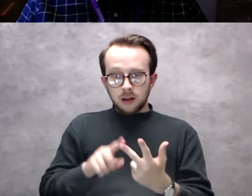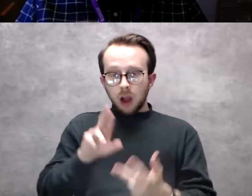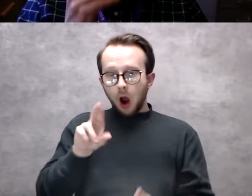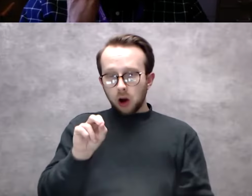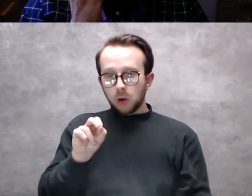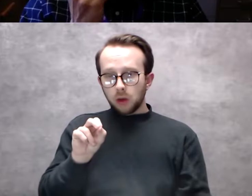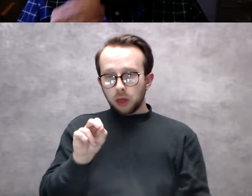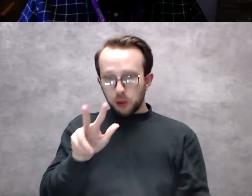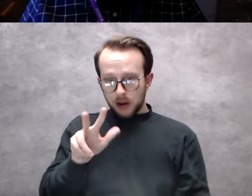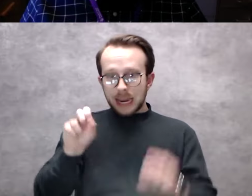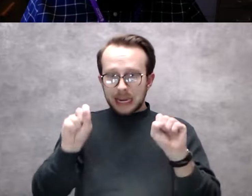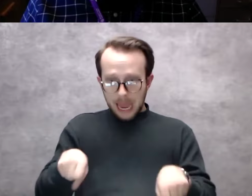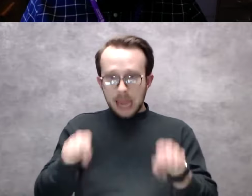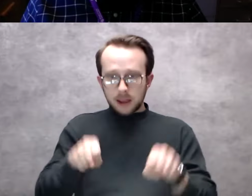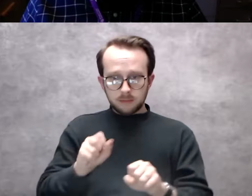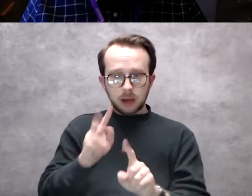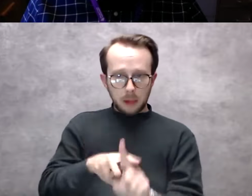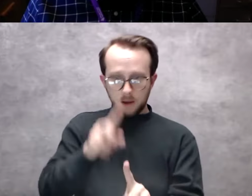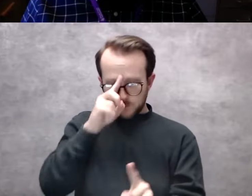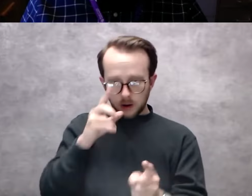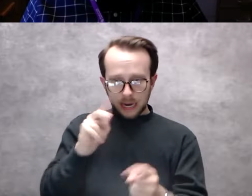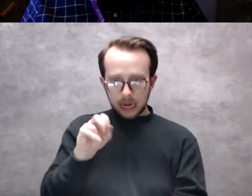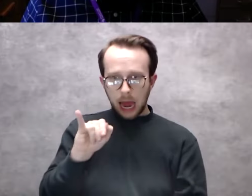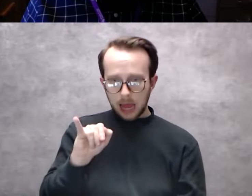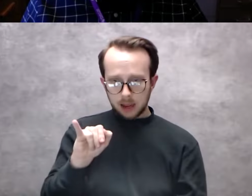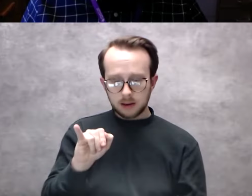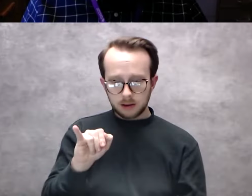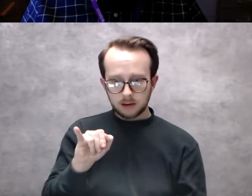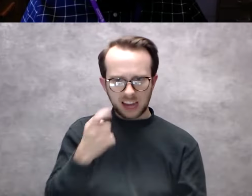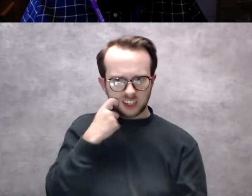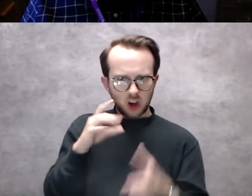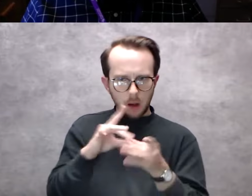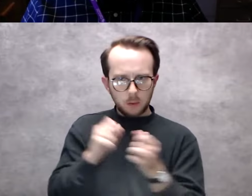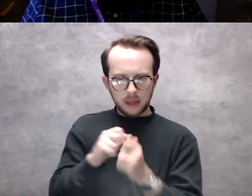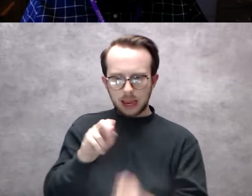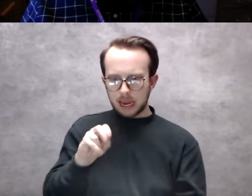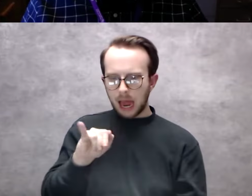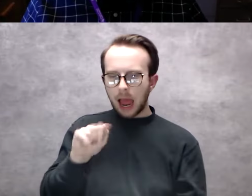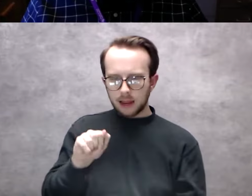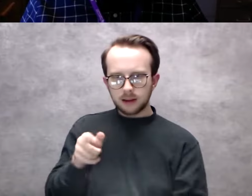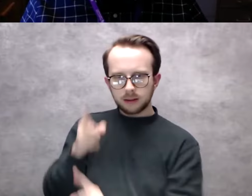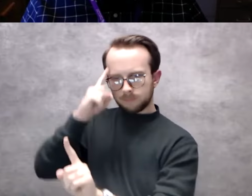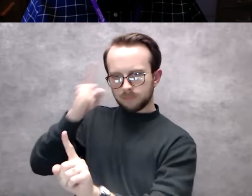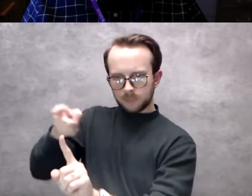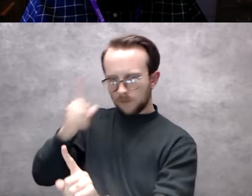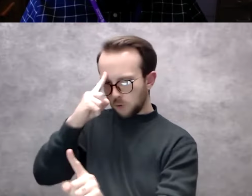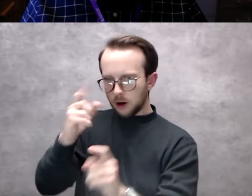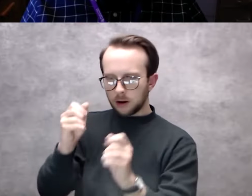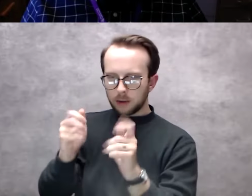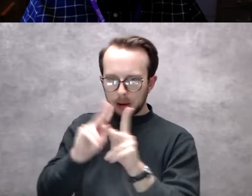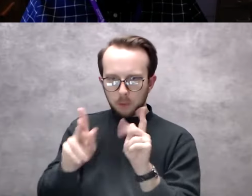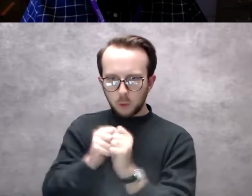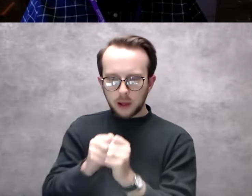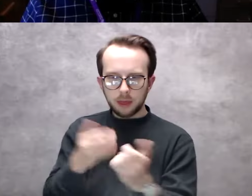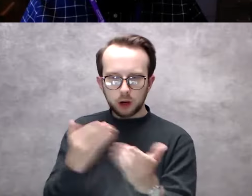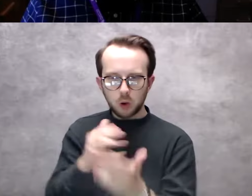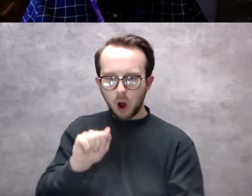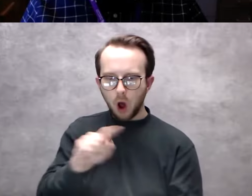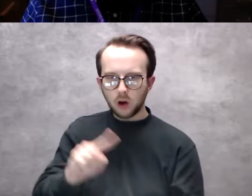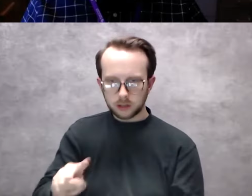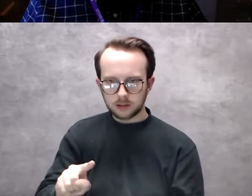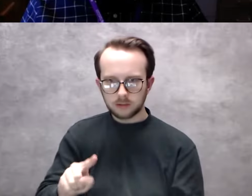investigators because like the one I just mentioned with NIA is specifically targeted for people who are new to Alzheimer's research. And so as a pilot grant, that's